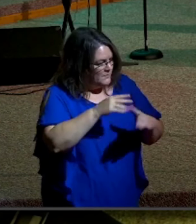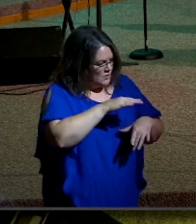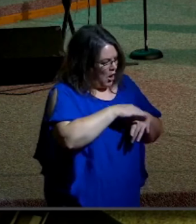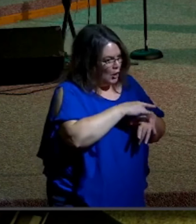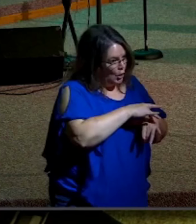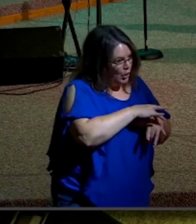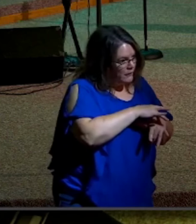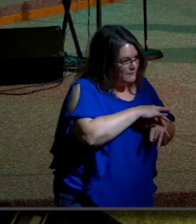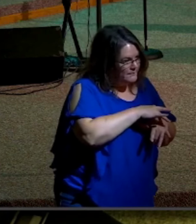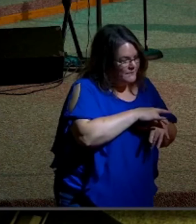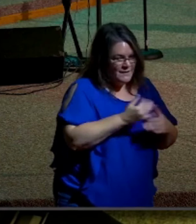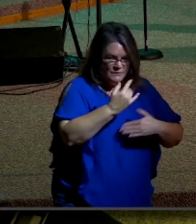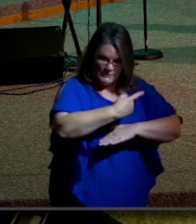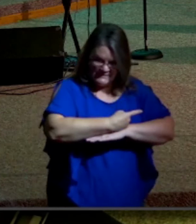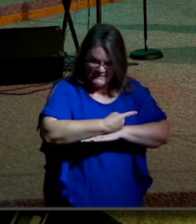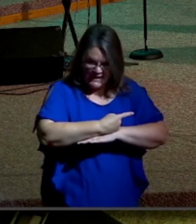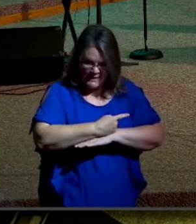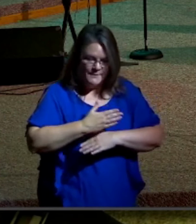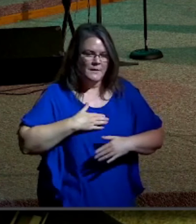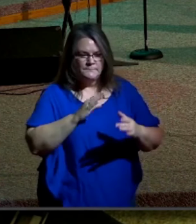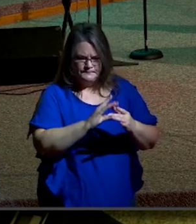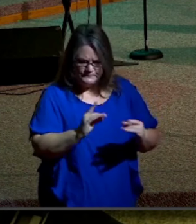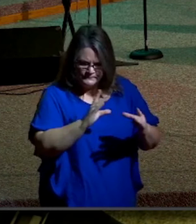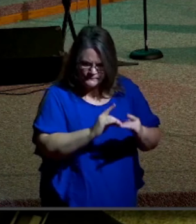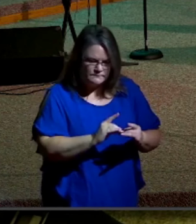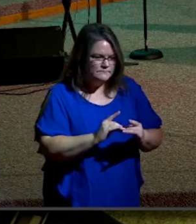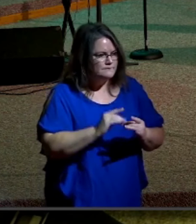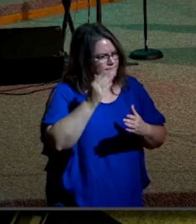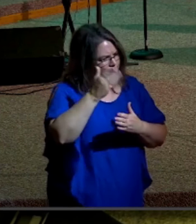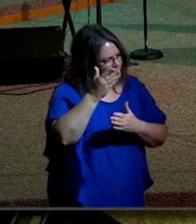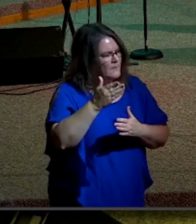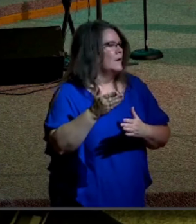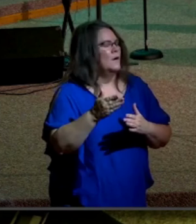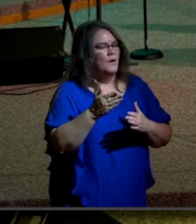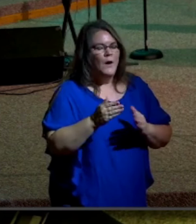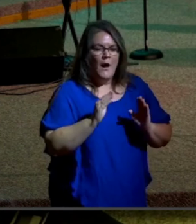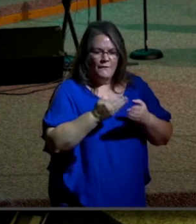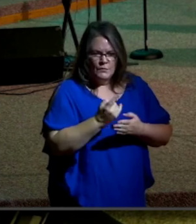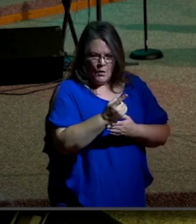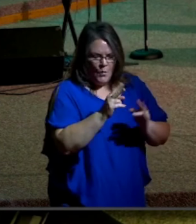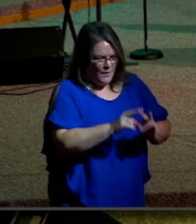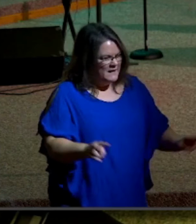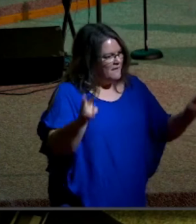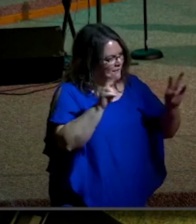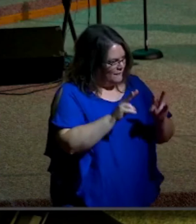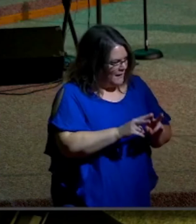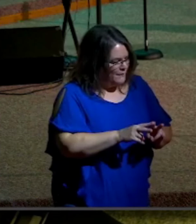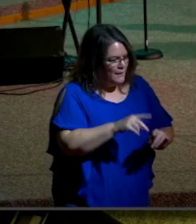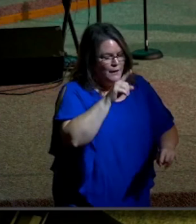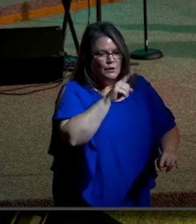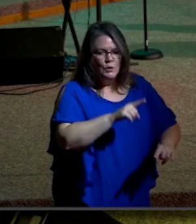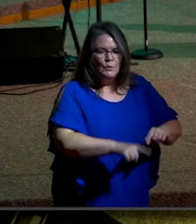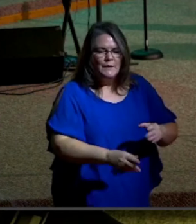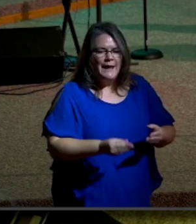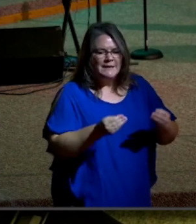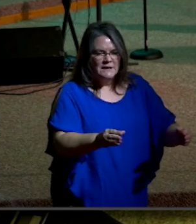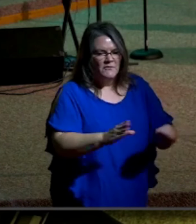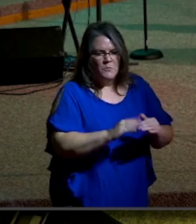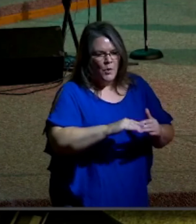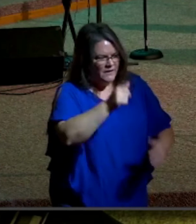so today, my message is centered around one of our core values here at Creekside, which is you can't outgive